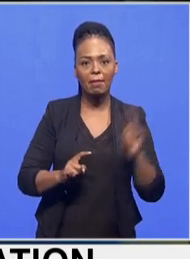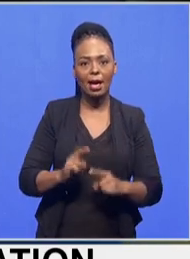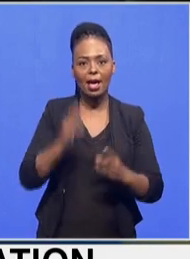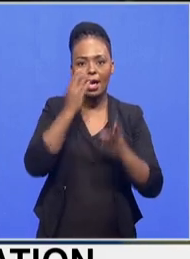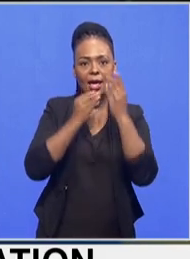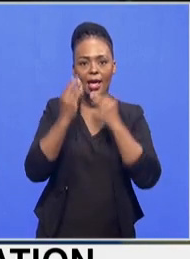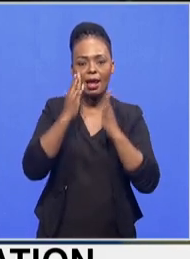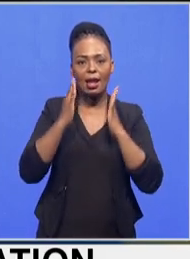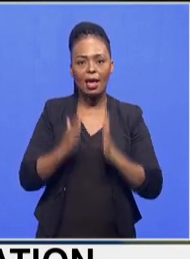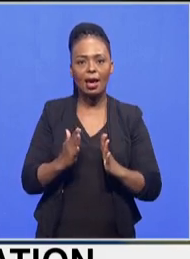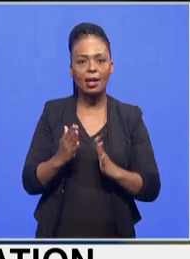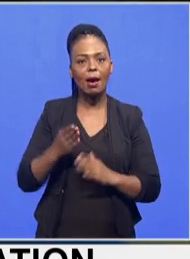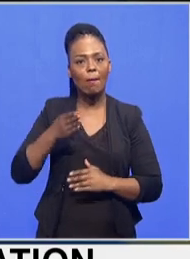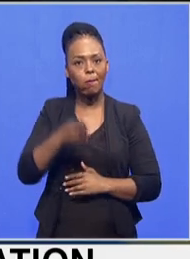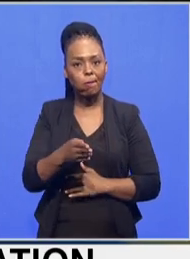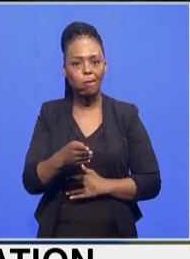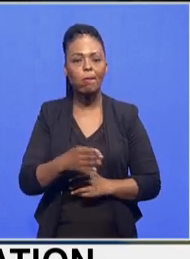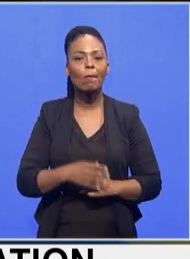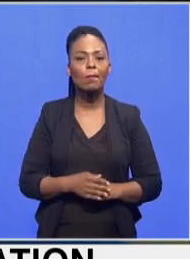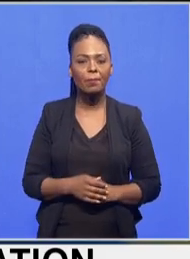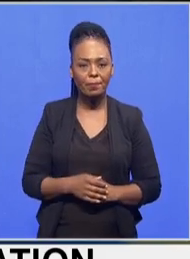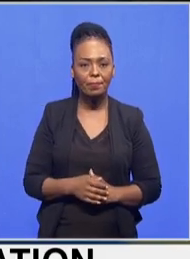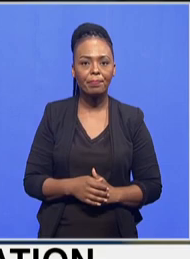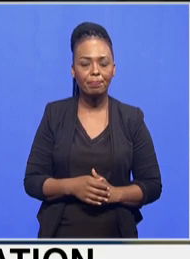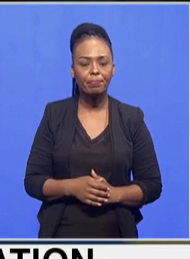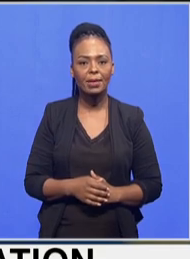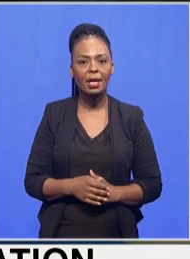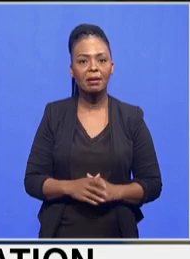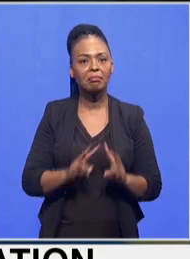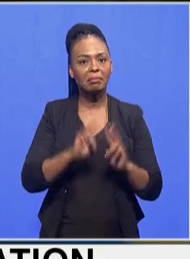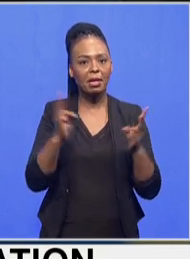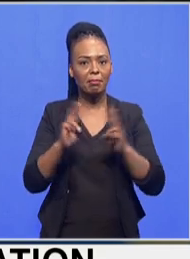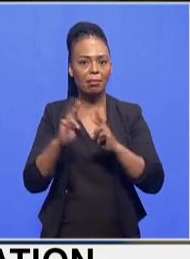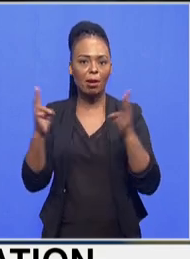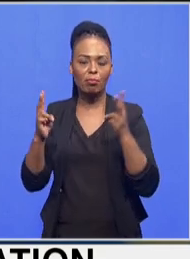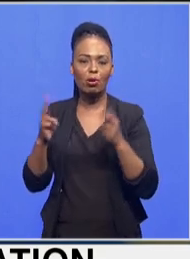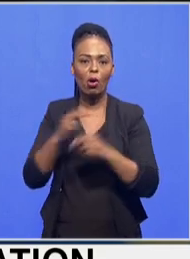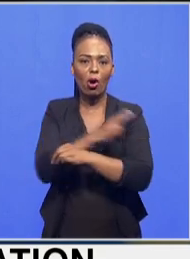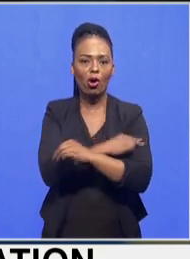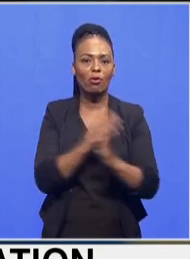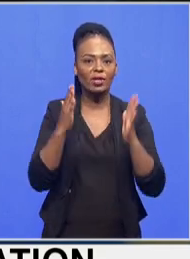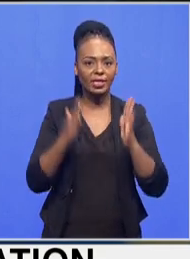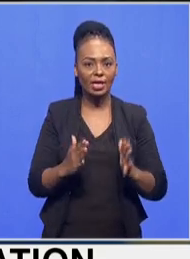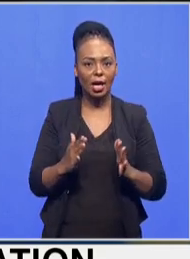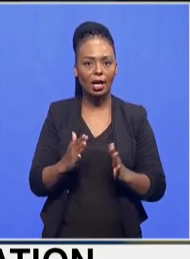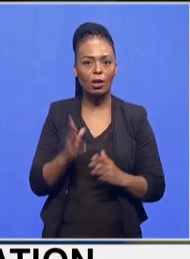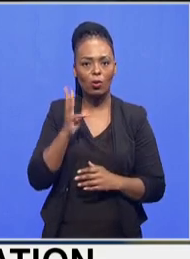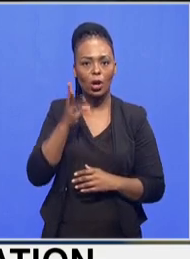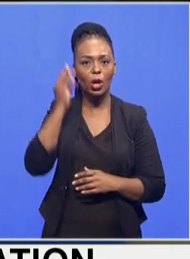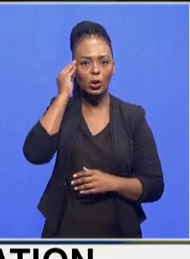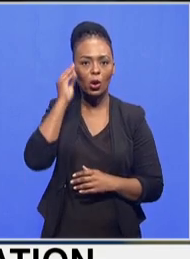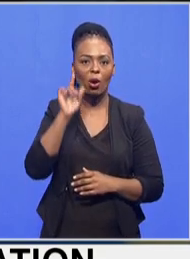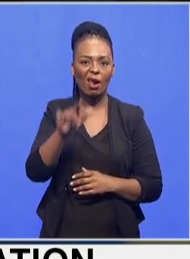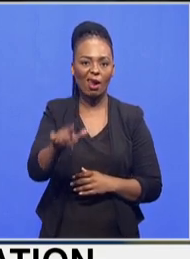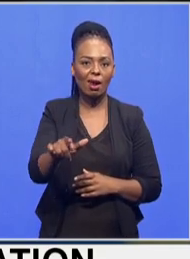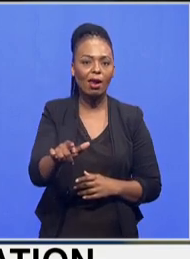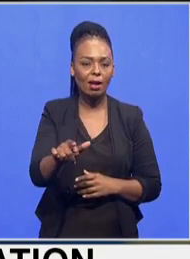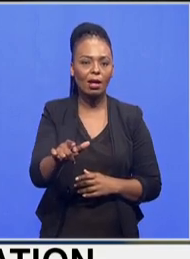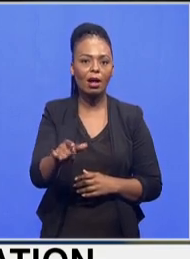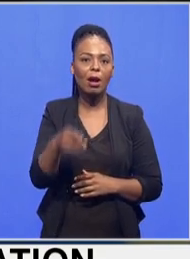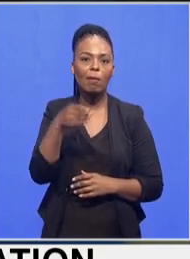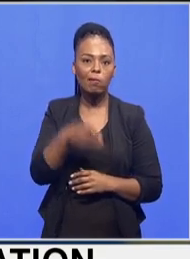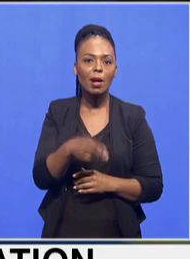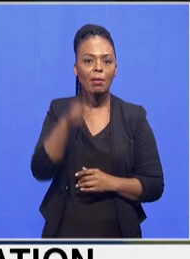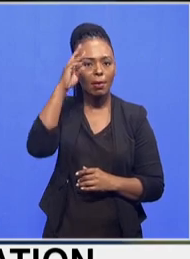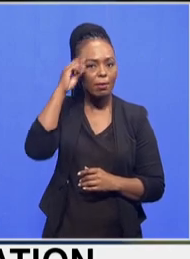but we are yet to learn about various officials who will make their way to this memorial service. We